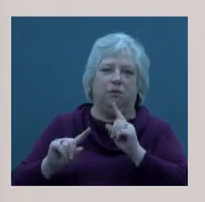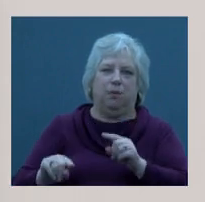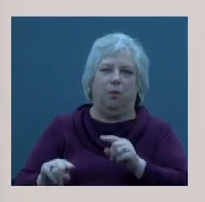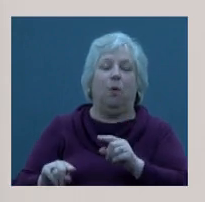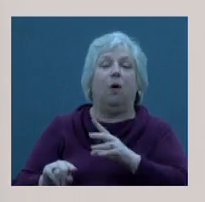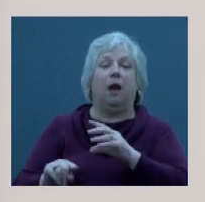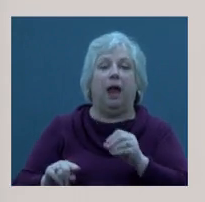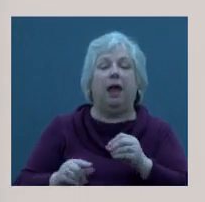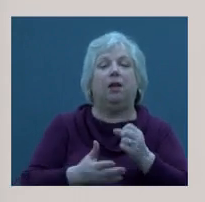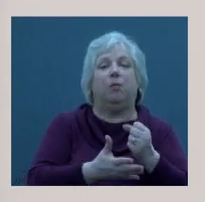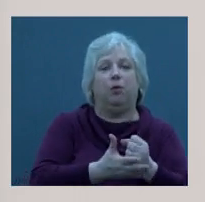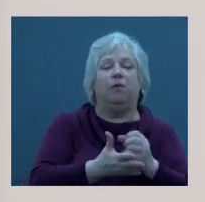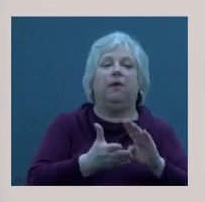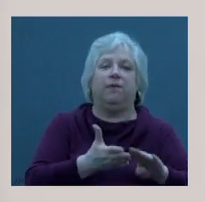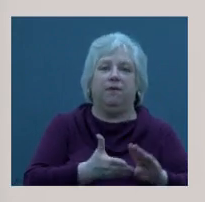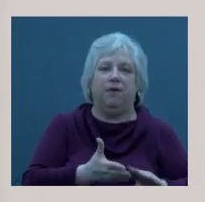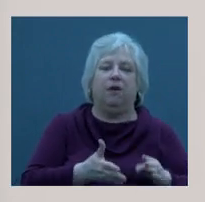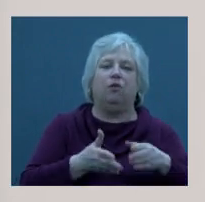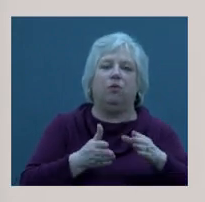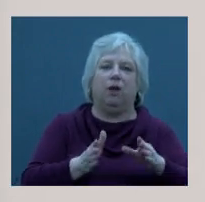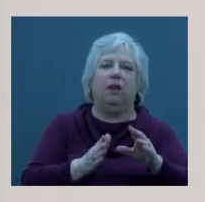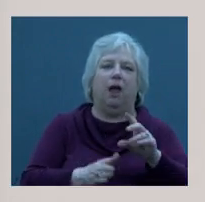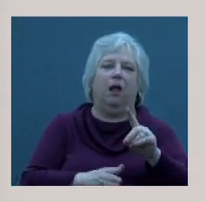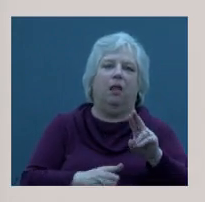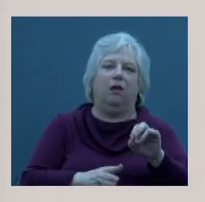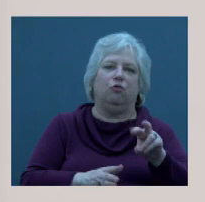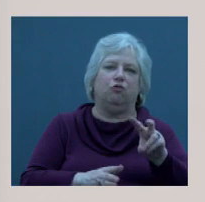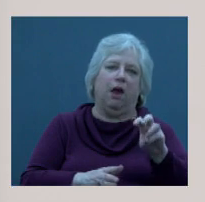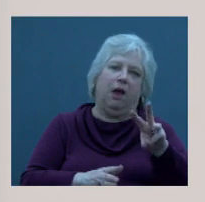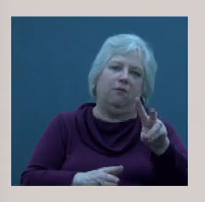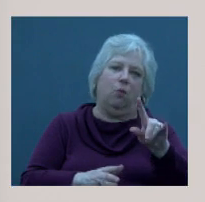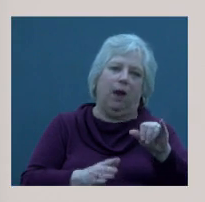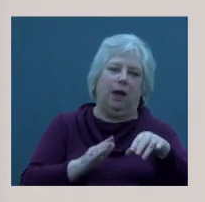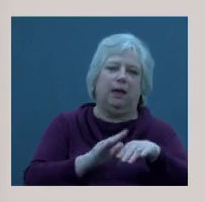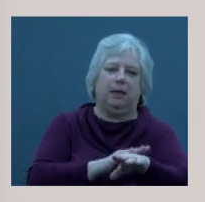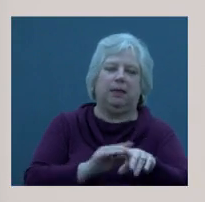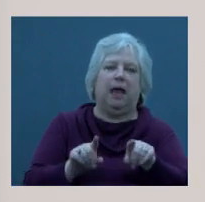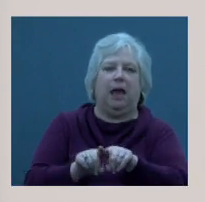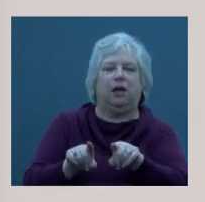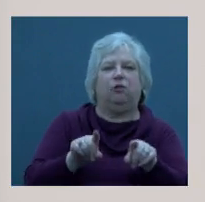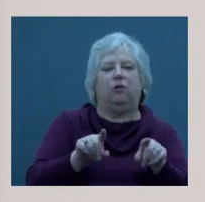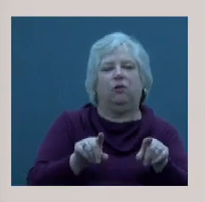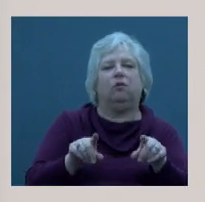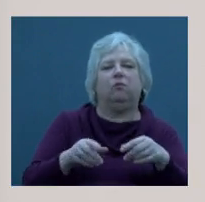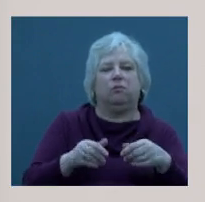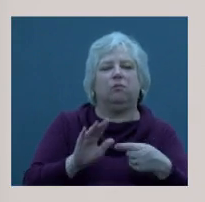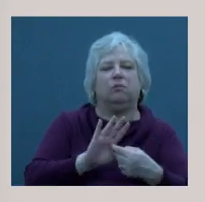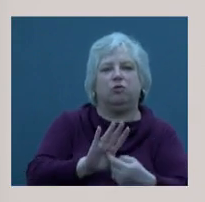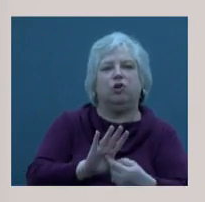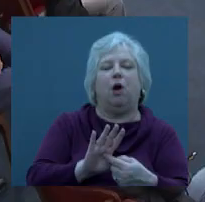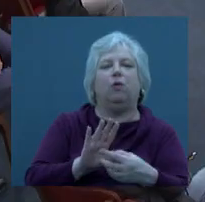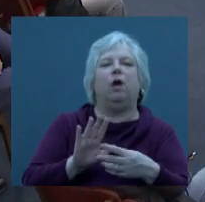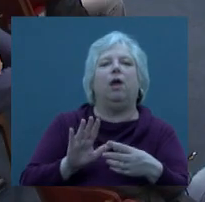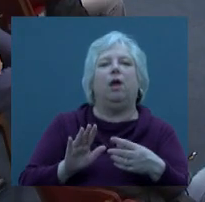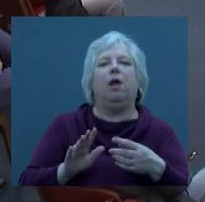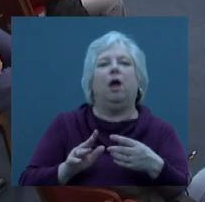approval of the variances to allow the driveways as shown, subject to approval by the Arkansas Department of Transportation.